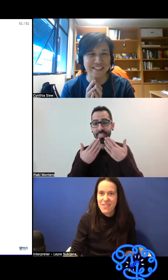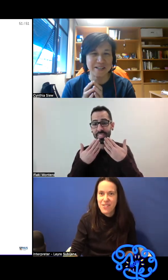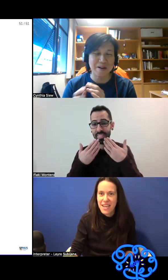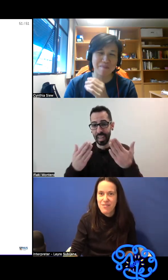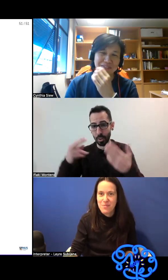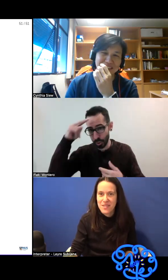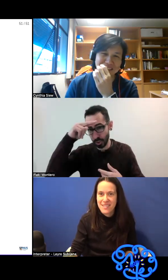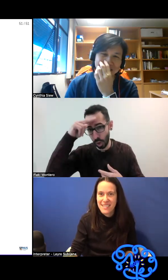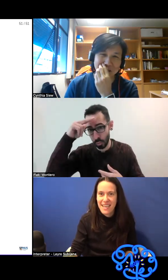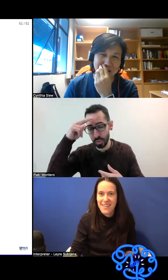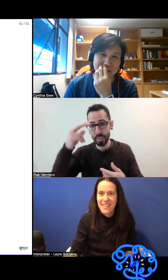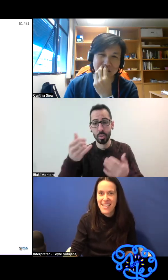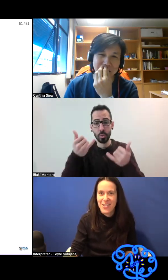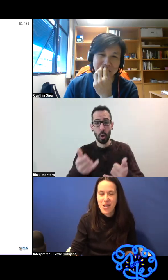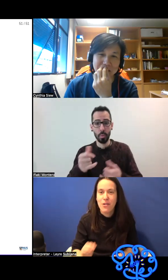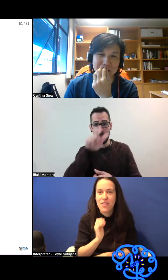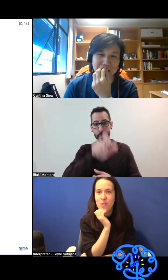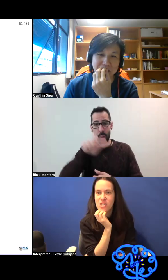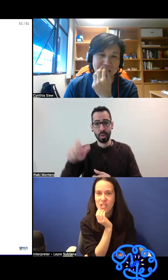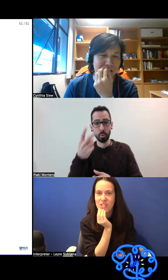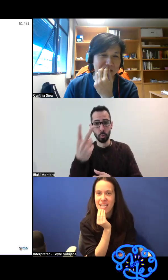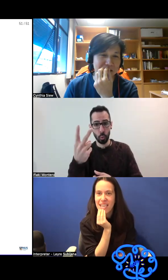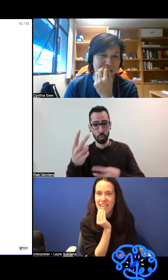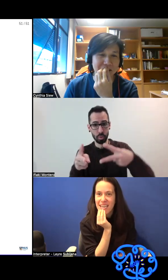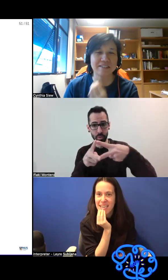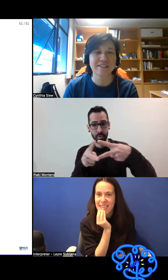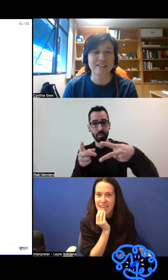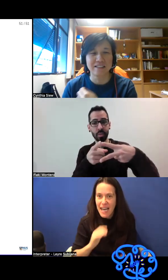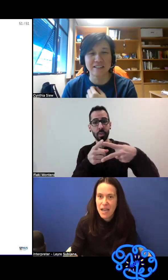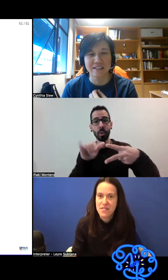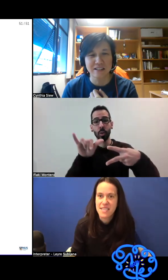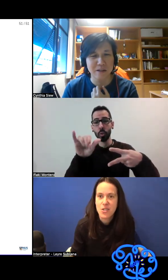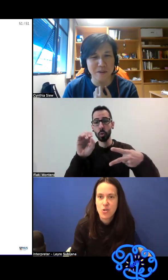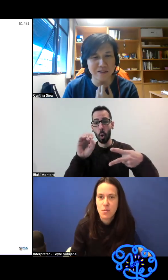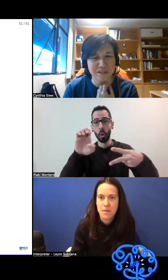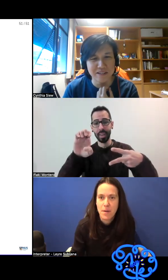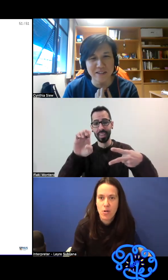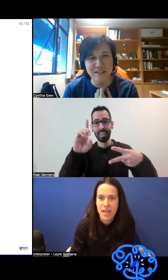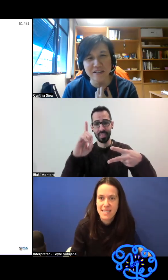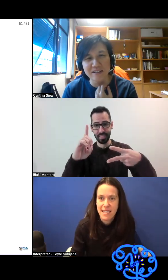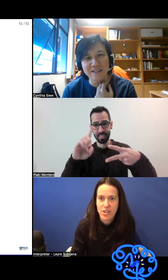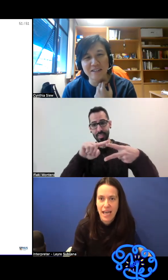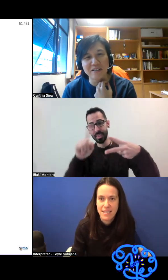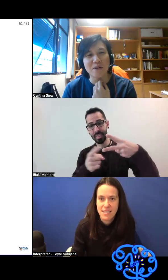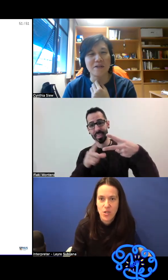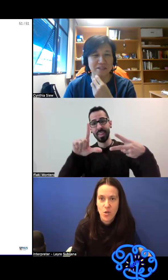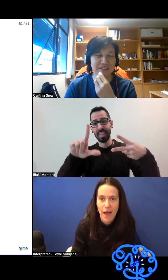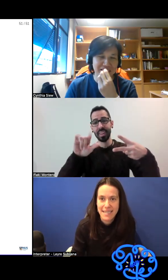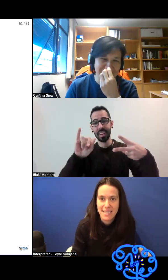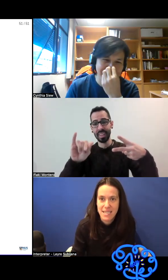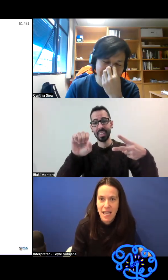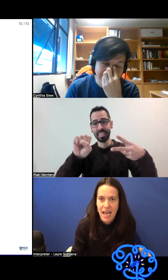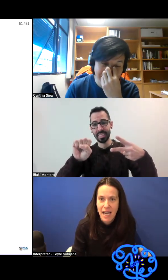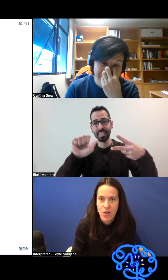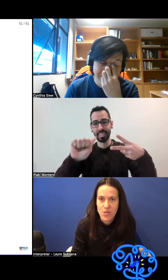Thank you for that response, Cynthia. Thank you, Saul, for the question. I've seen two people raising their hands, Yoed